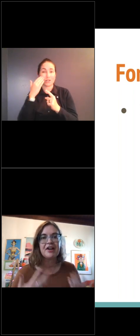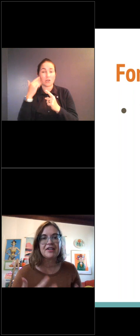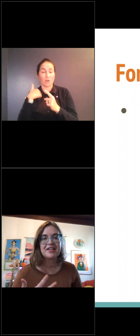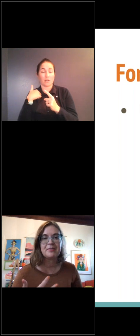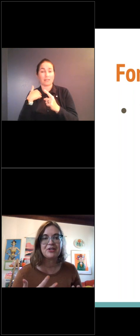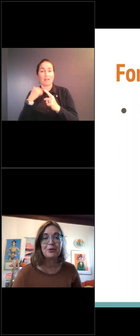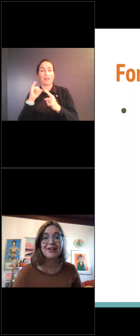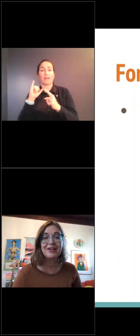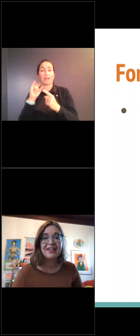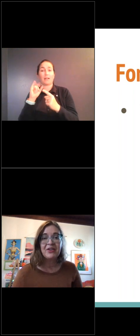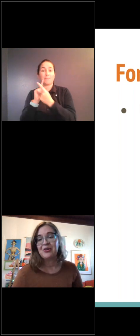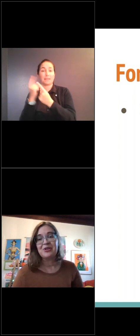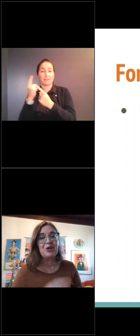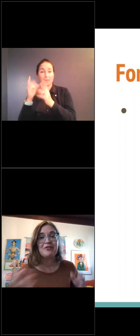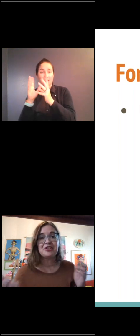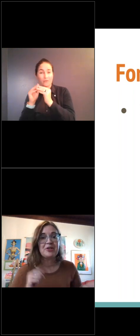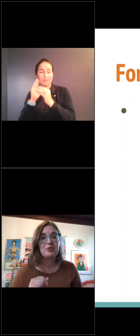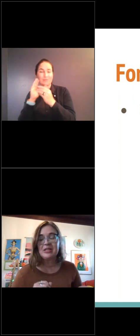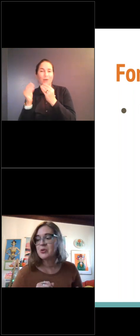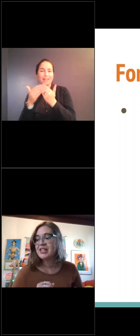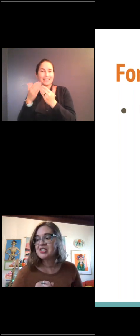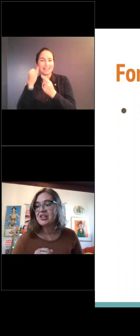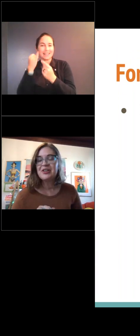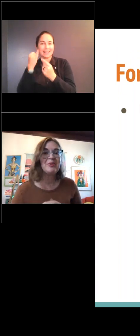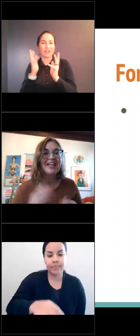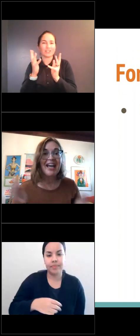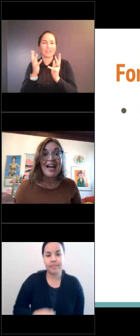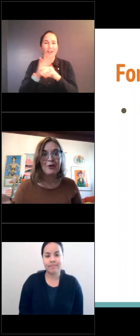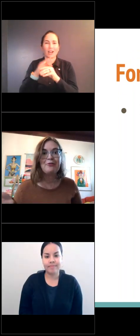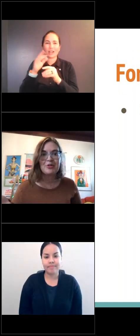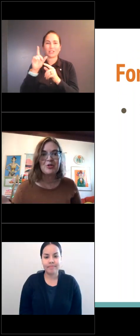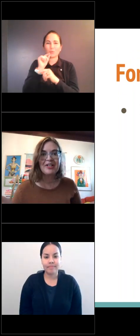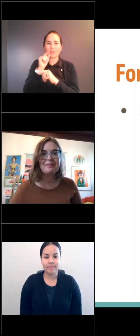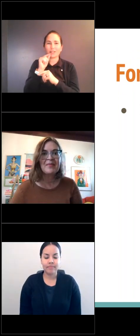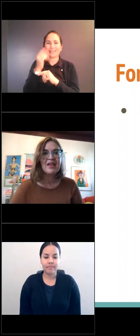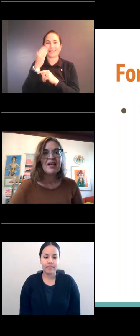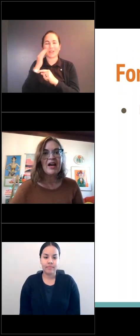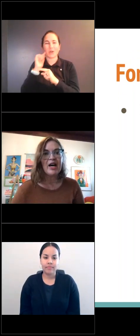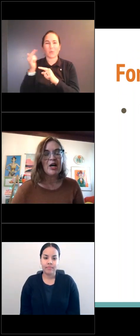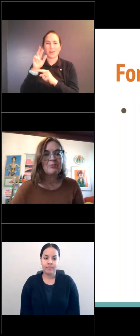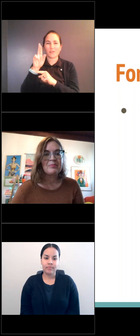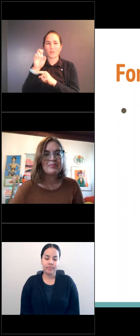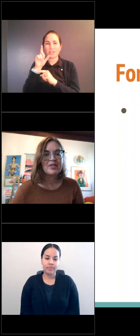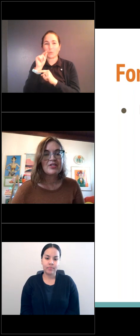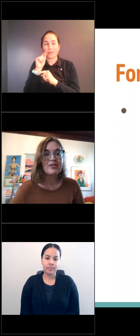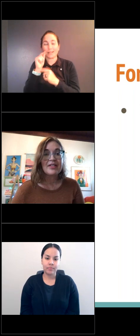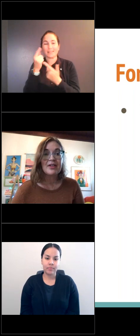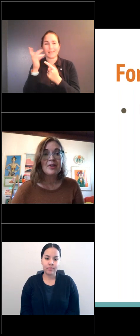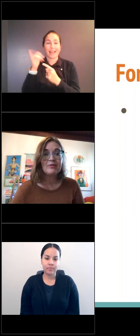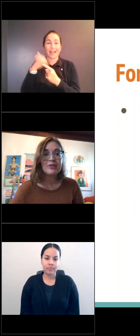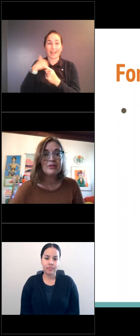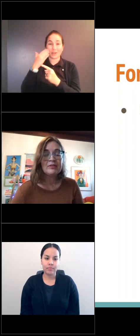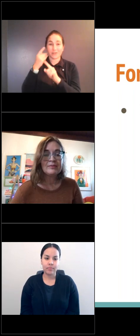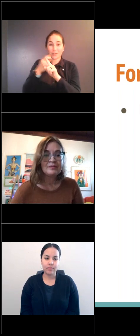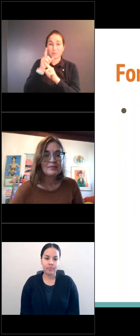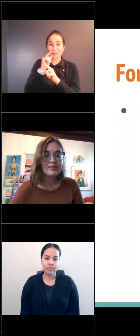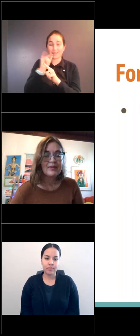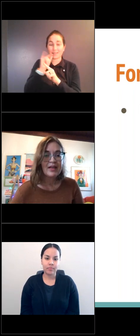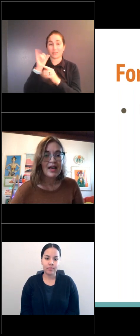if I've already talked to them on Twitter, or we've just retweeted each other. It'll be like, hey, I know you from Twitter. So that's also